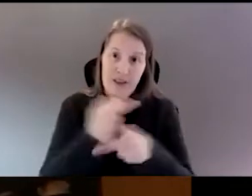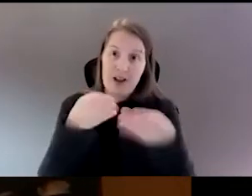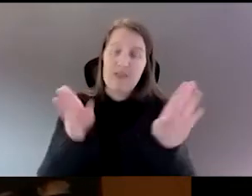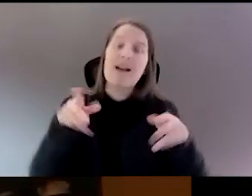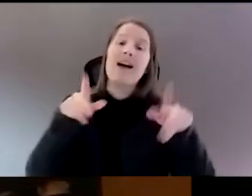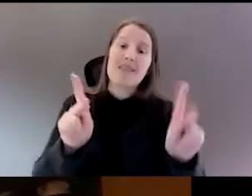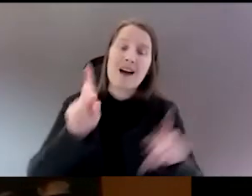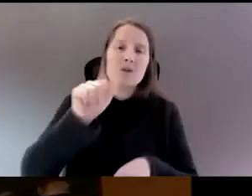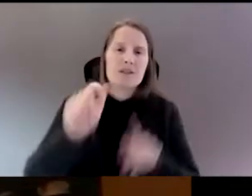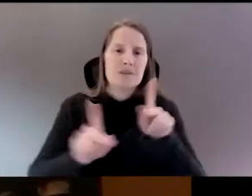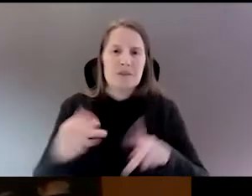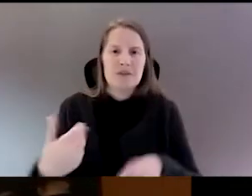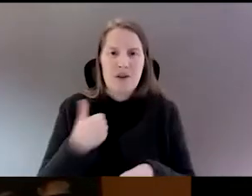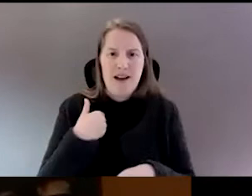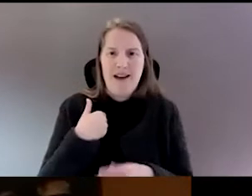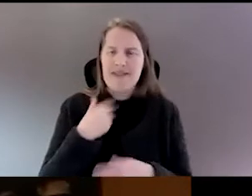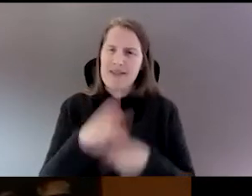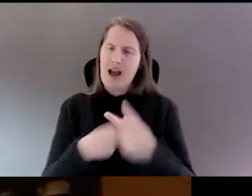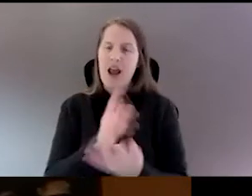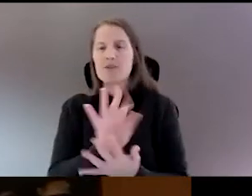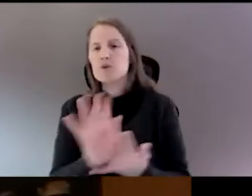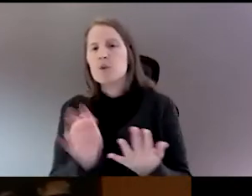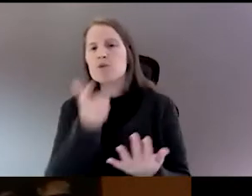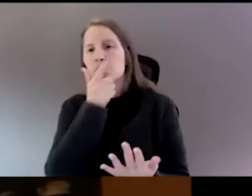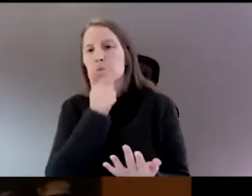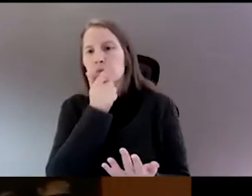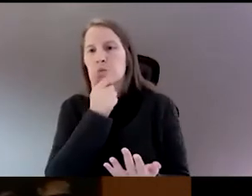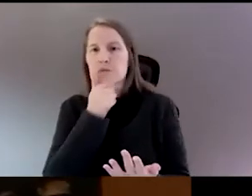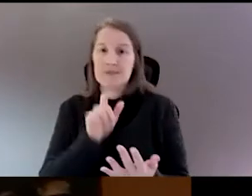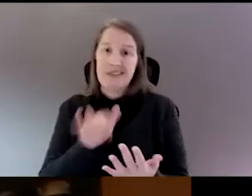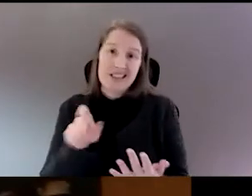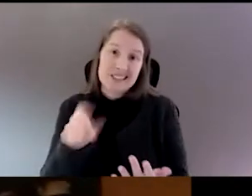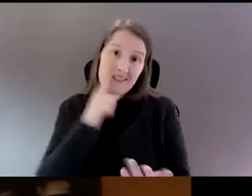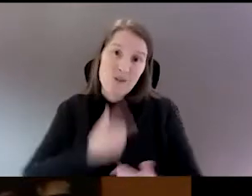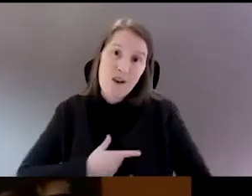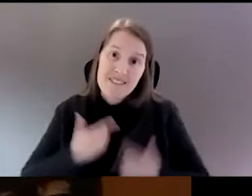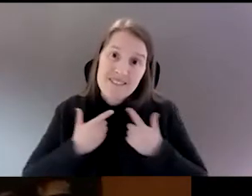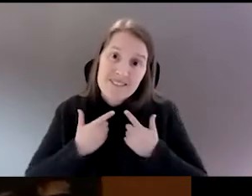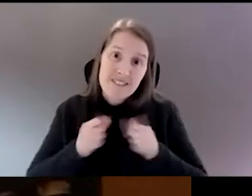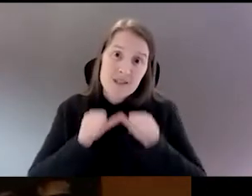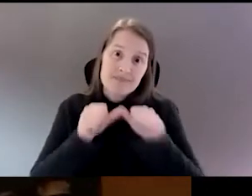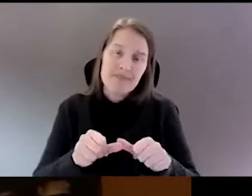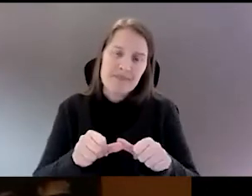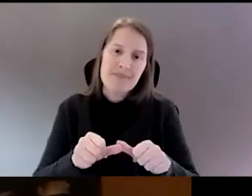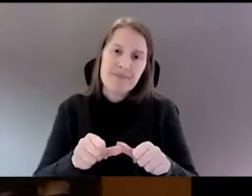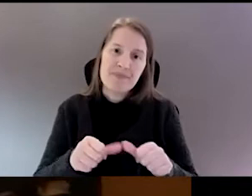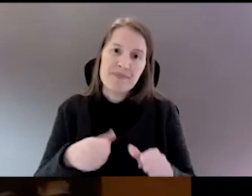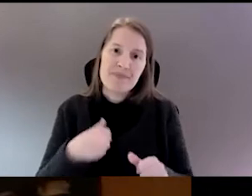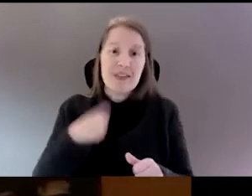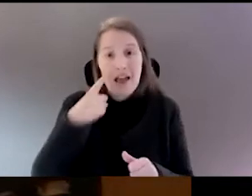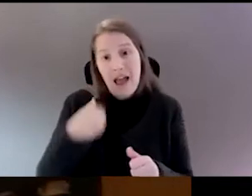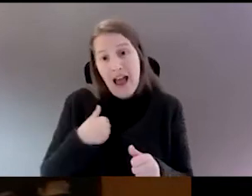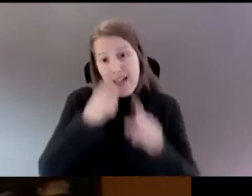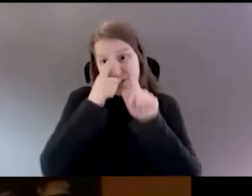of choice that is needed for their lives. I think I also have goals about changing